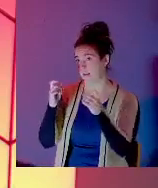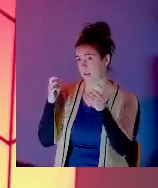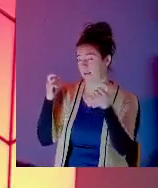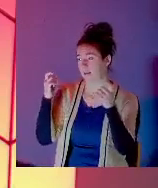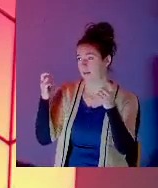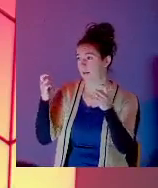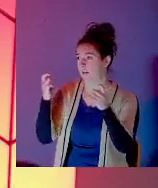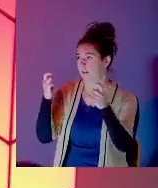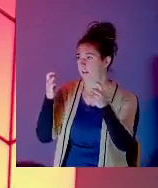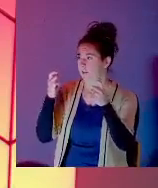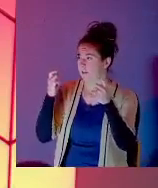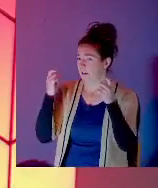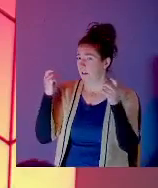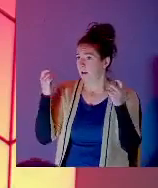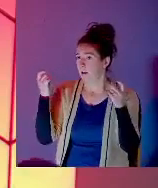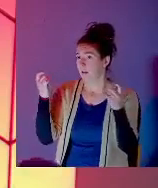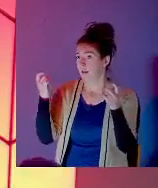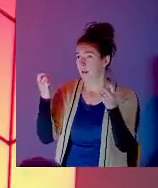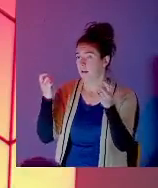hallelujah,